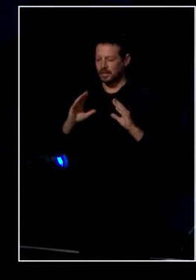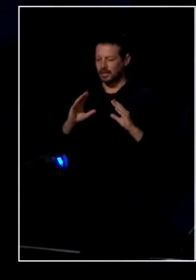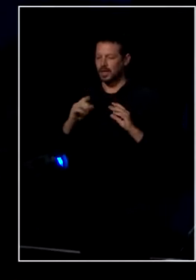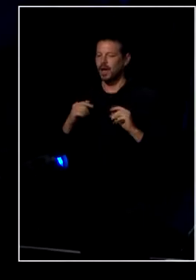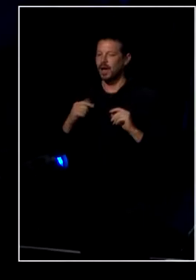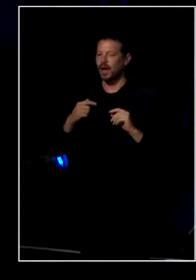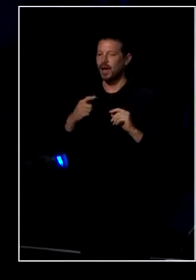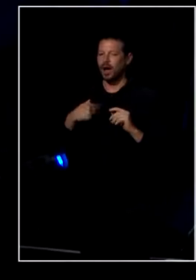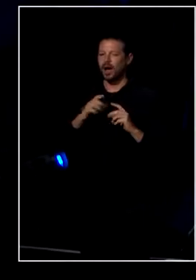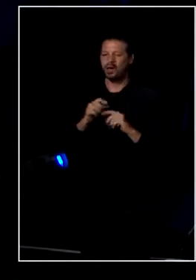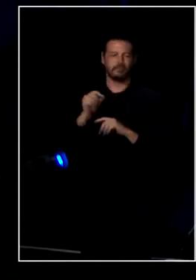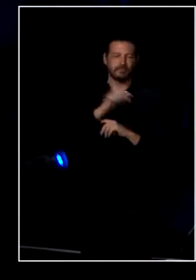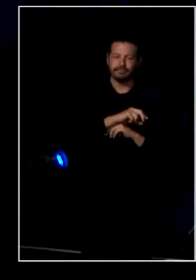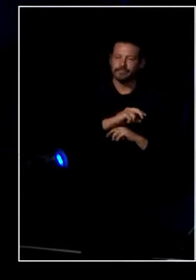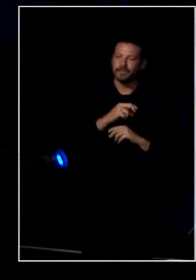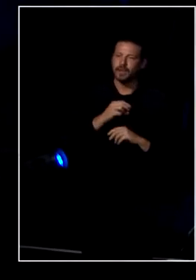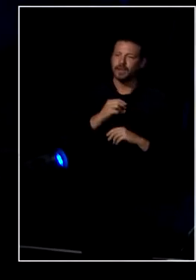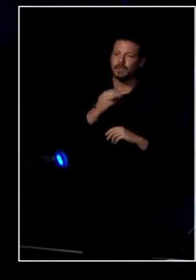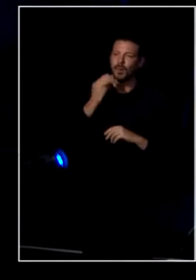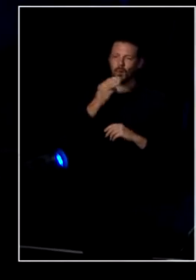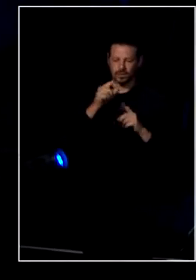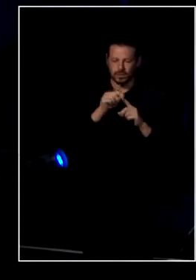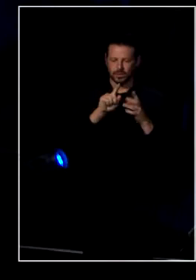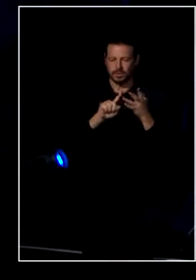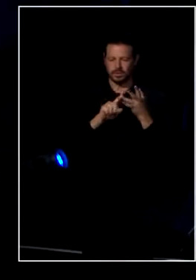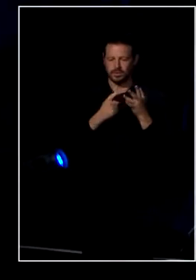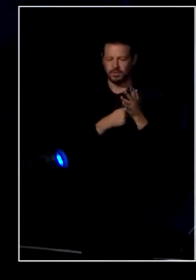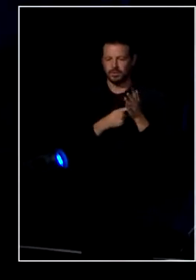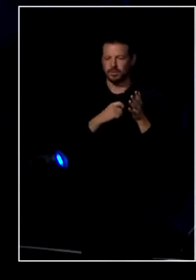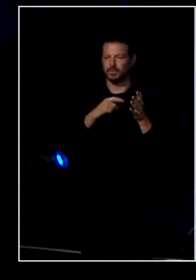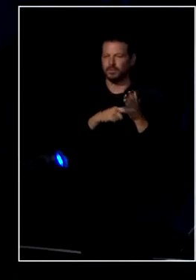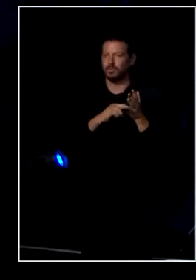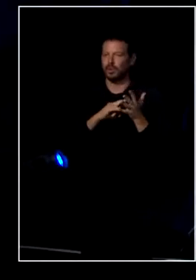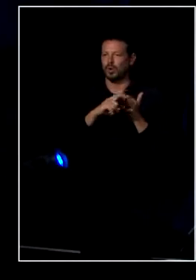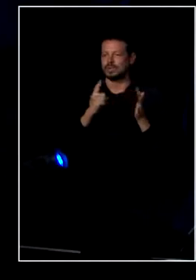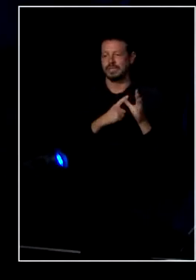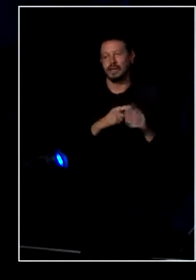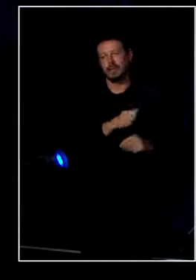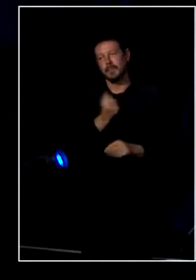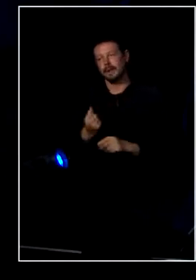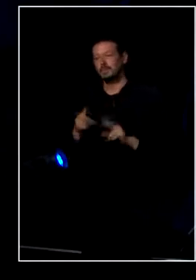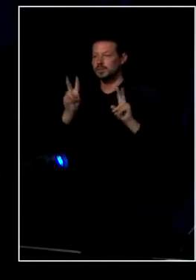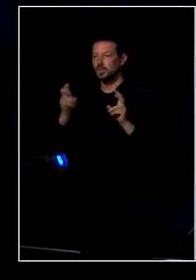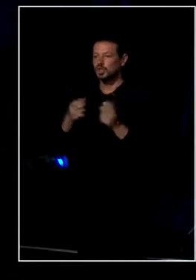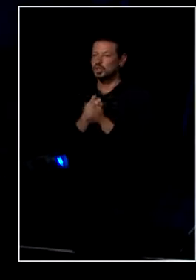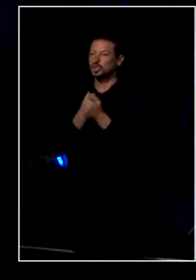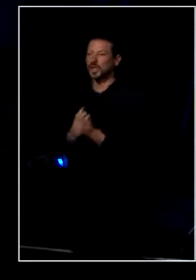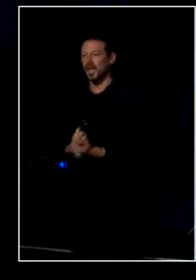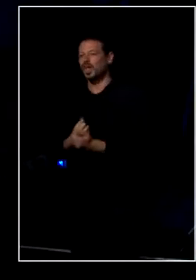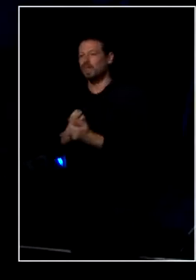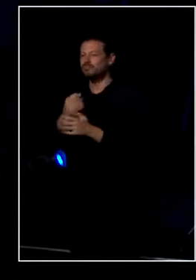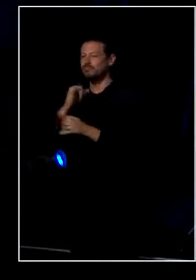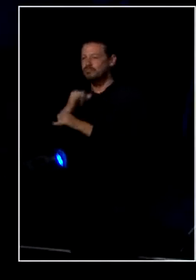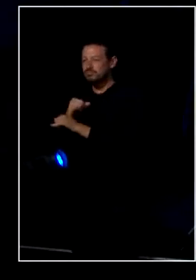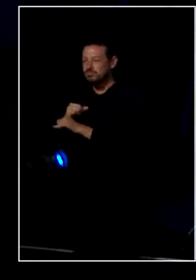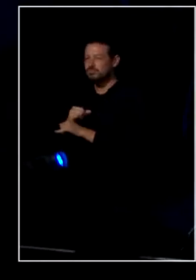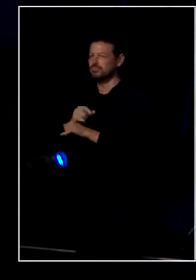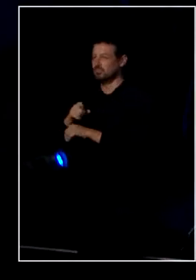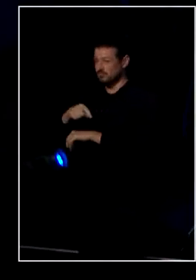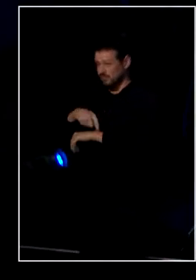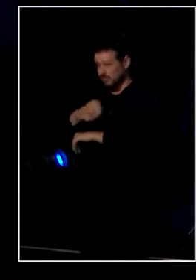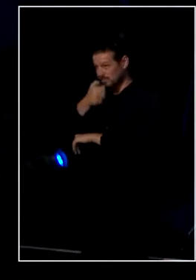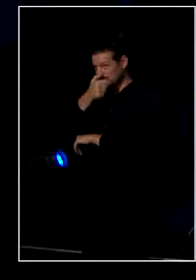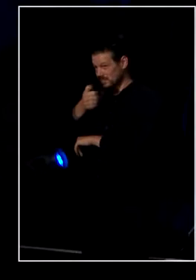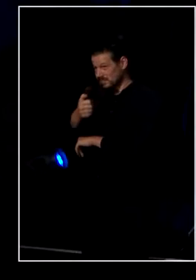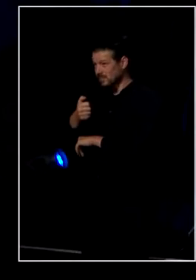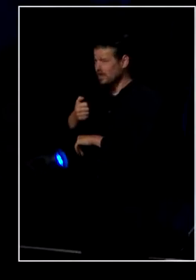from Portsea back to the jail, I'll call it, and I was only 6 years old,